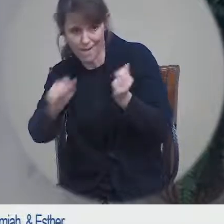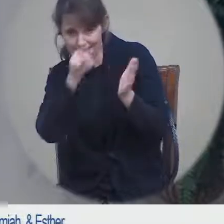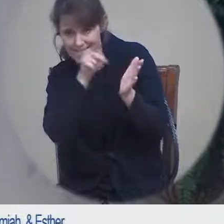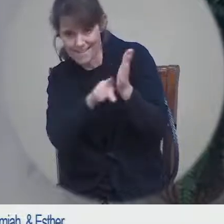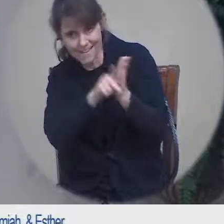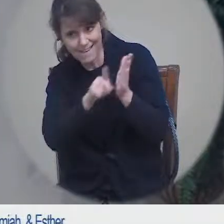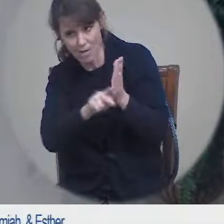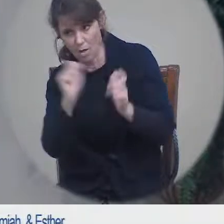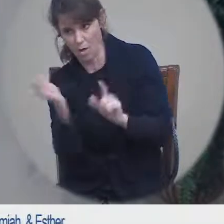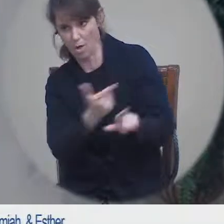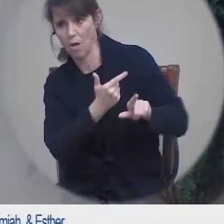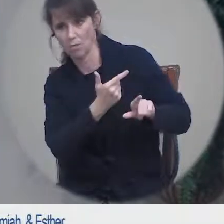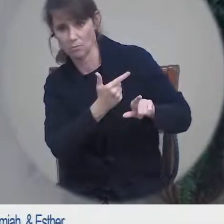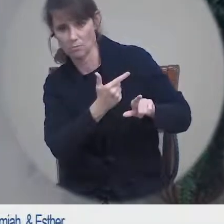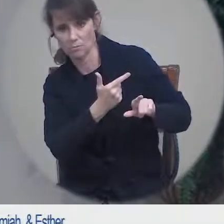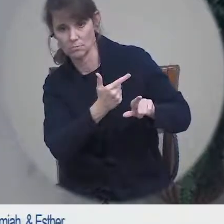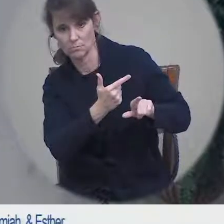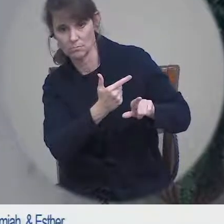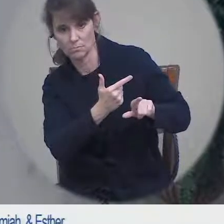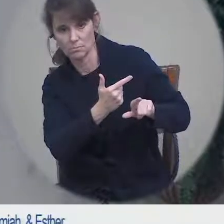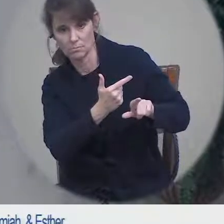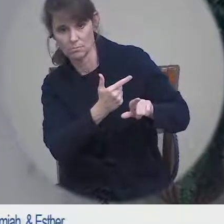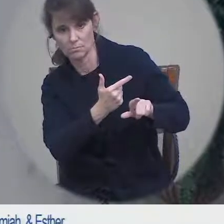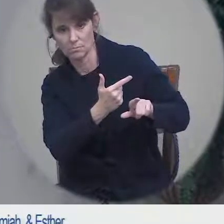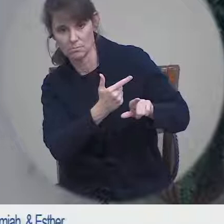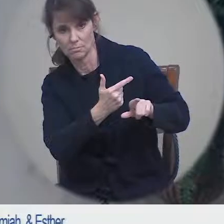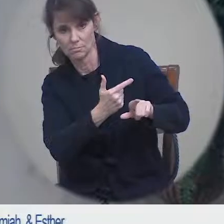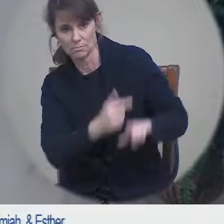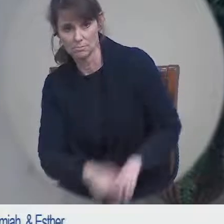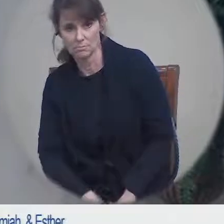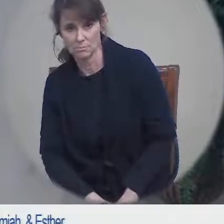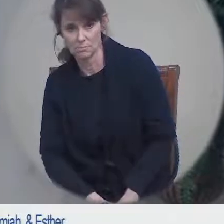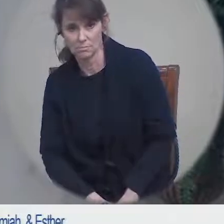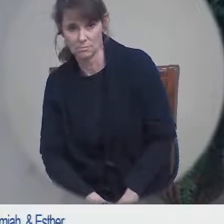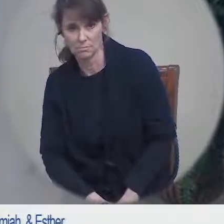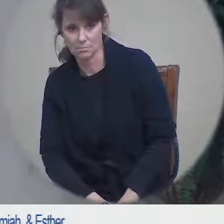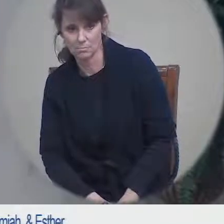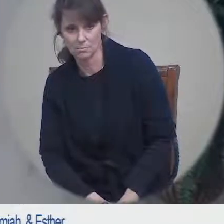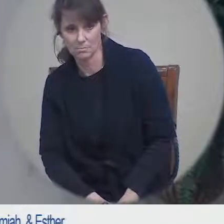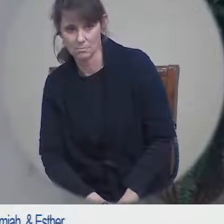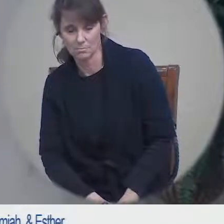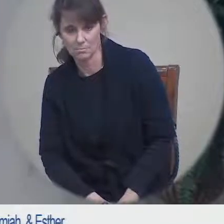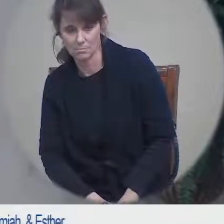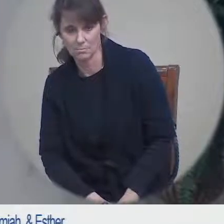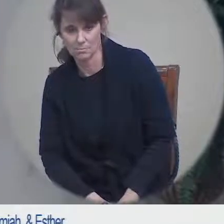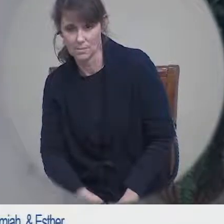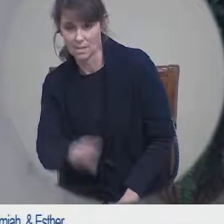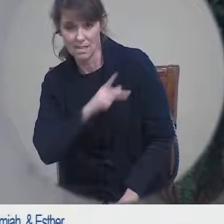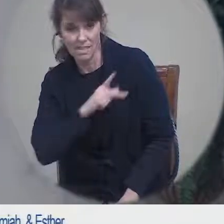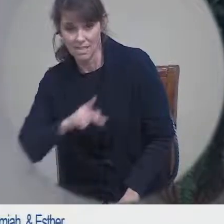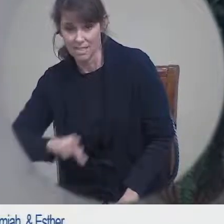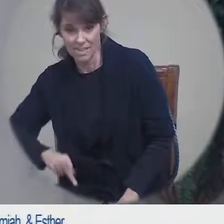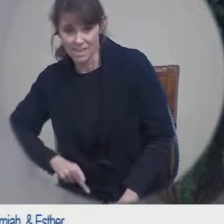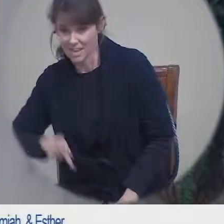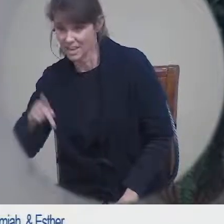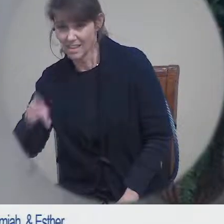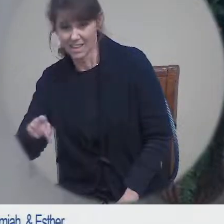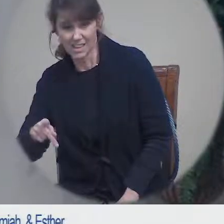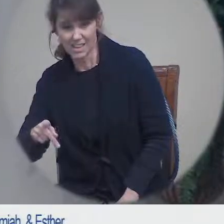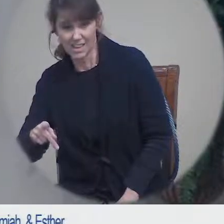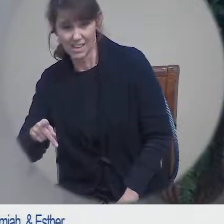it seems that why would a king slaughter millions of people in his empire for whom he could